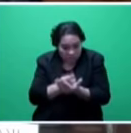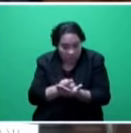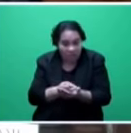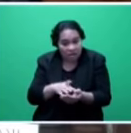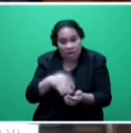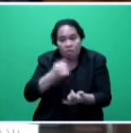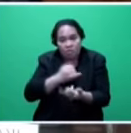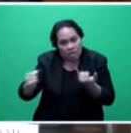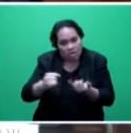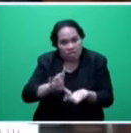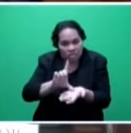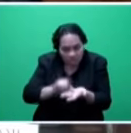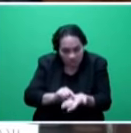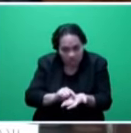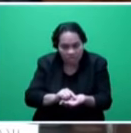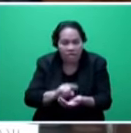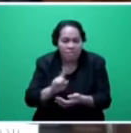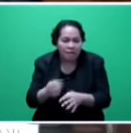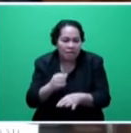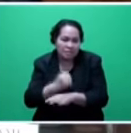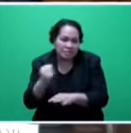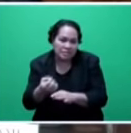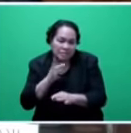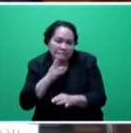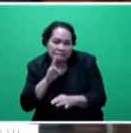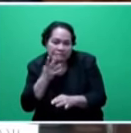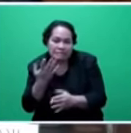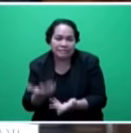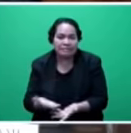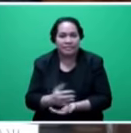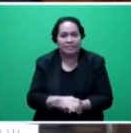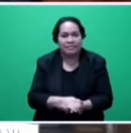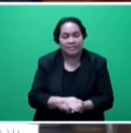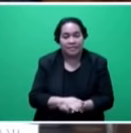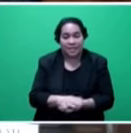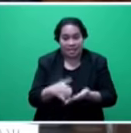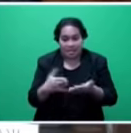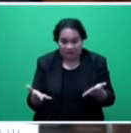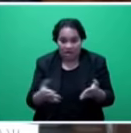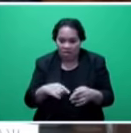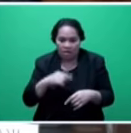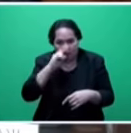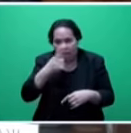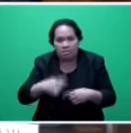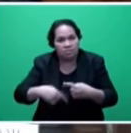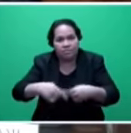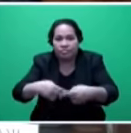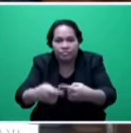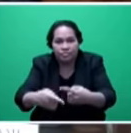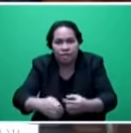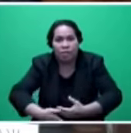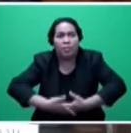terribly weaker position to consider strong corrective actions. And now the unsustainable deficit and